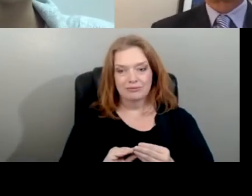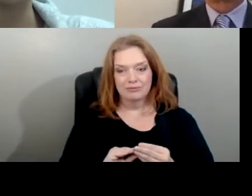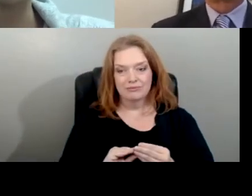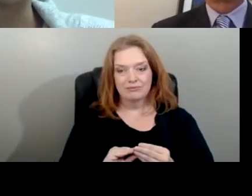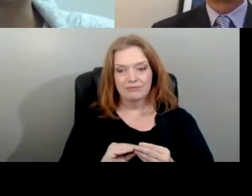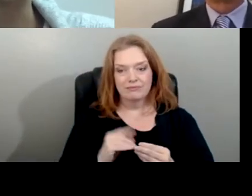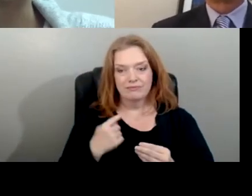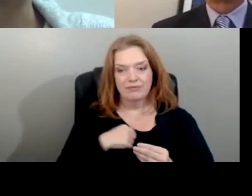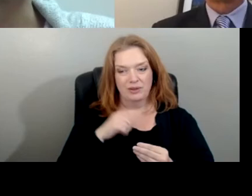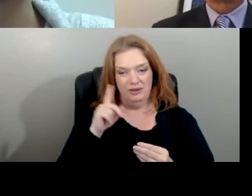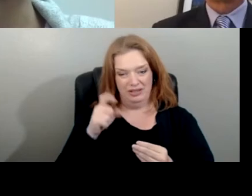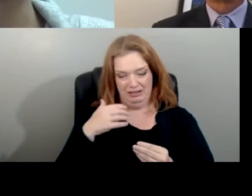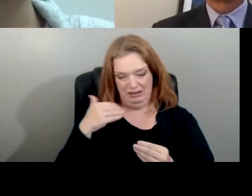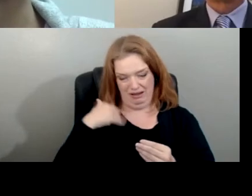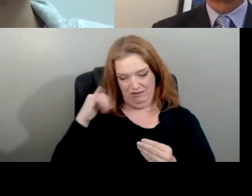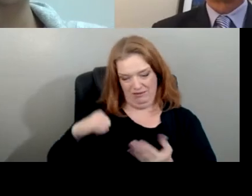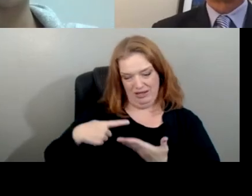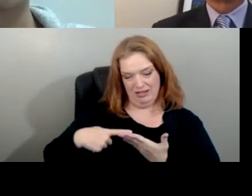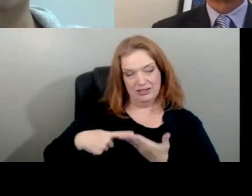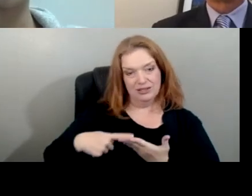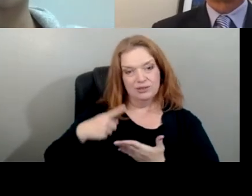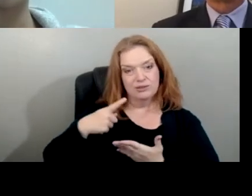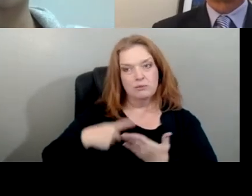conversation about what it means for